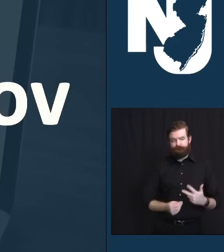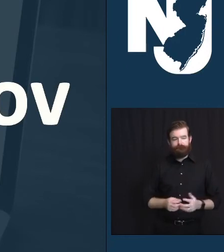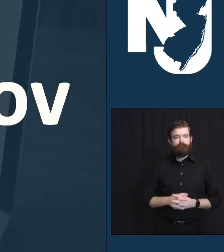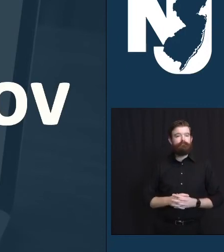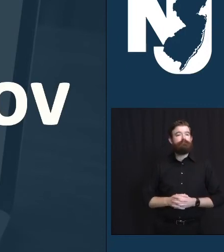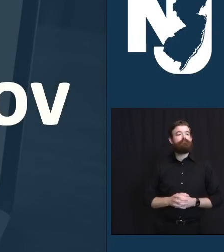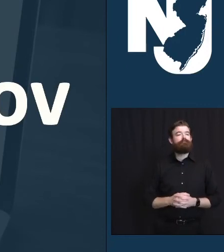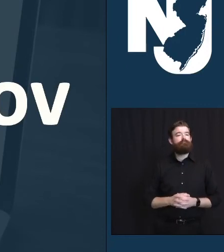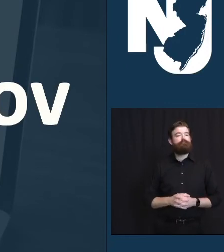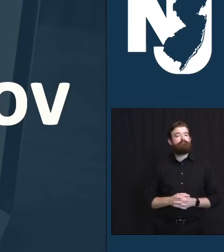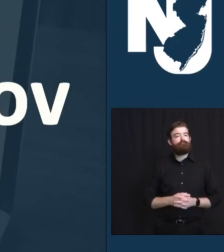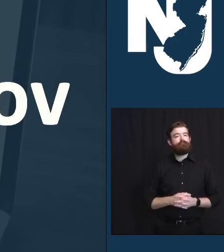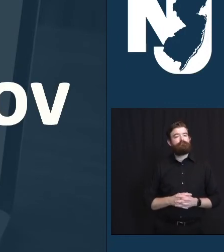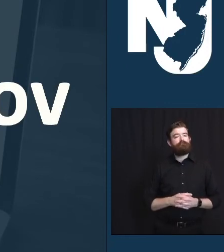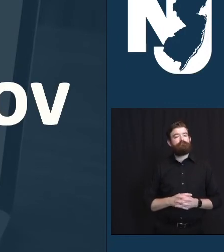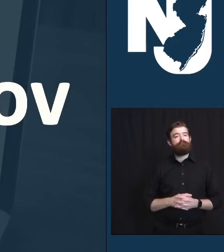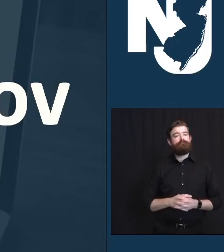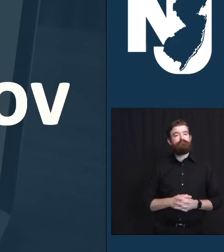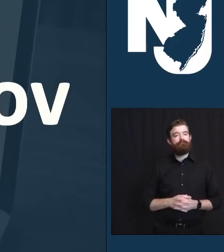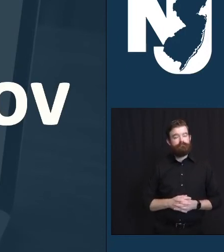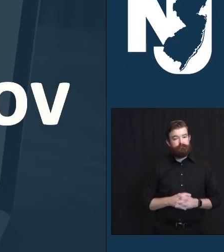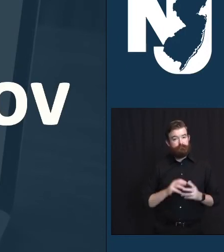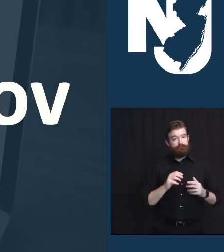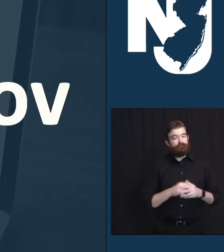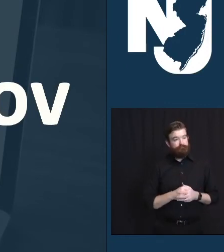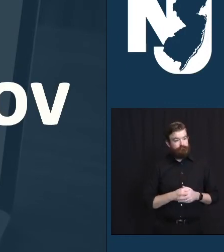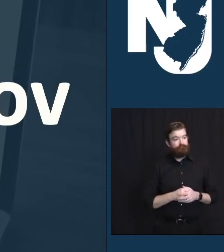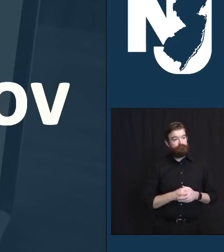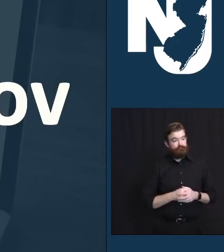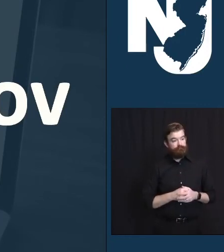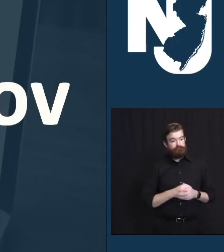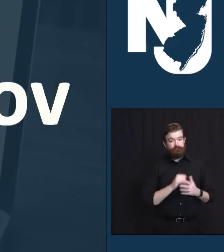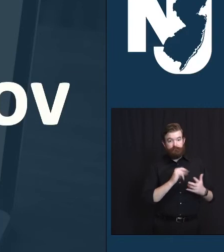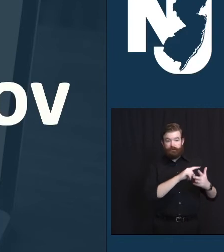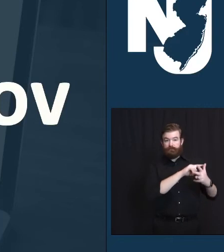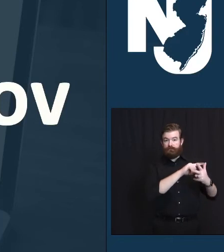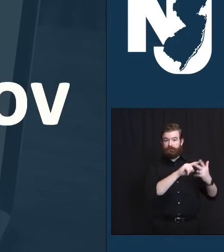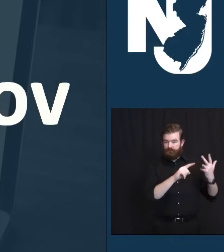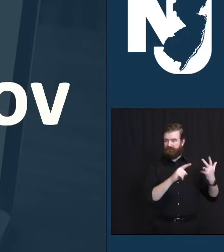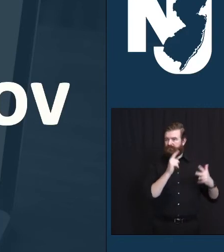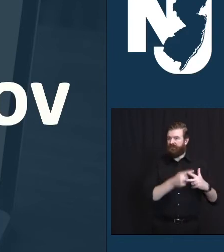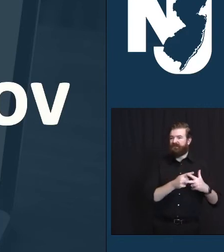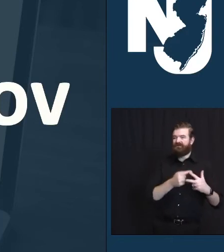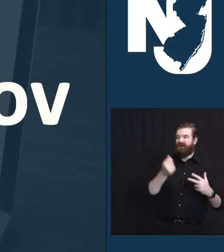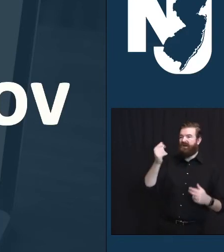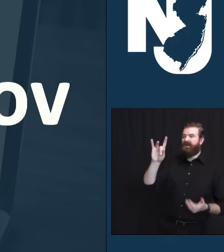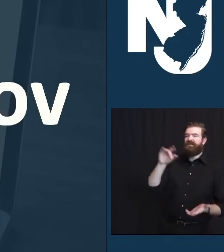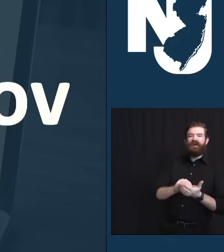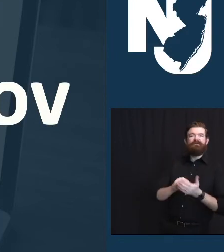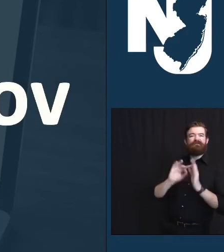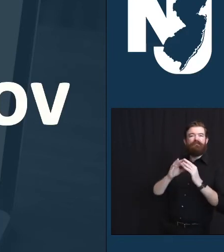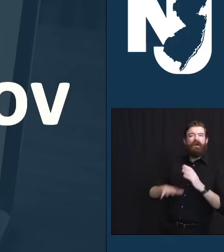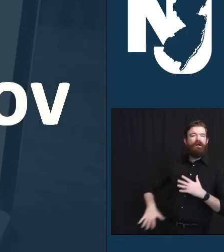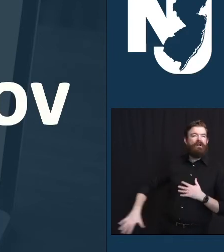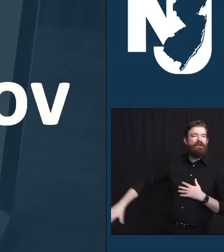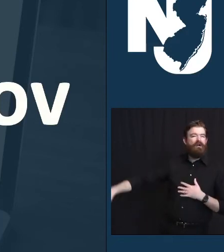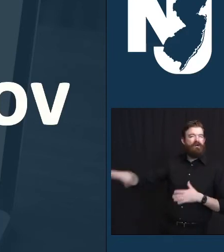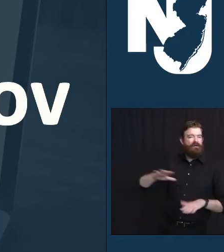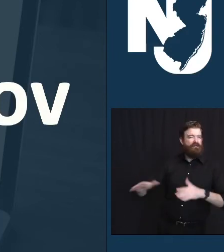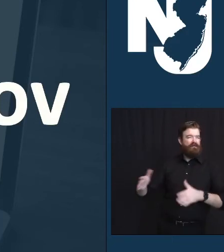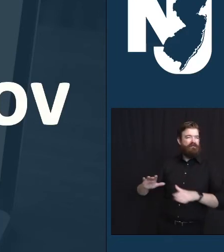empty chair around the table. Their stories and the lives they lived are what should spur us to keep up with the practices that we need